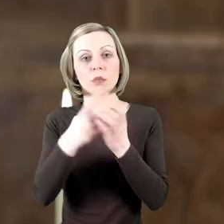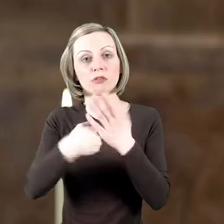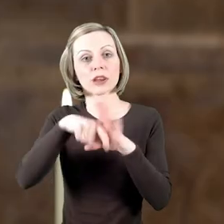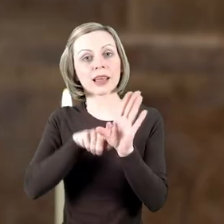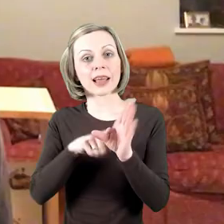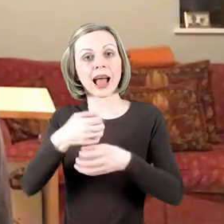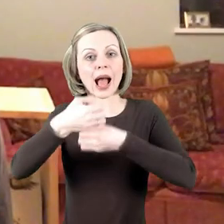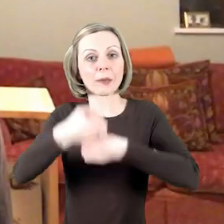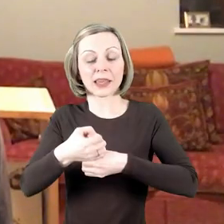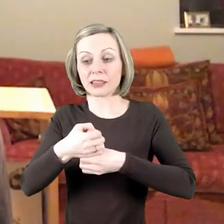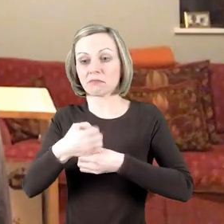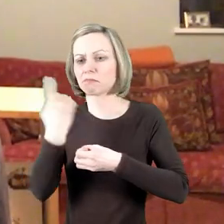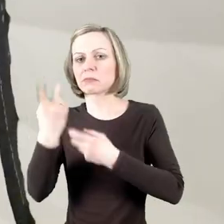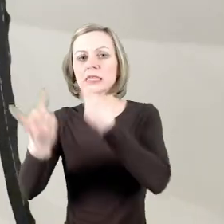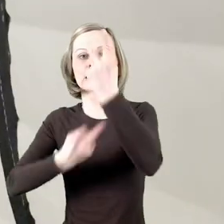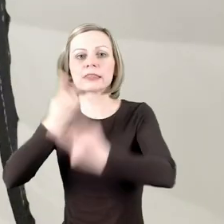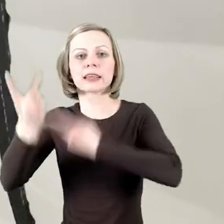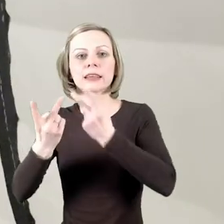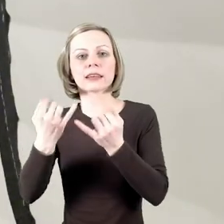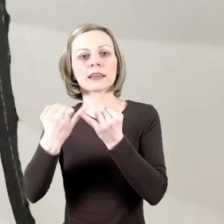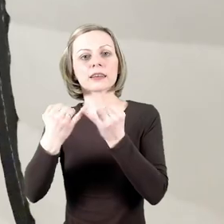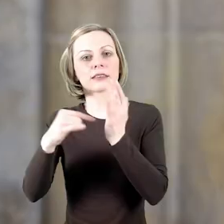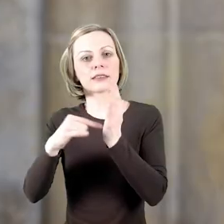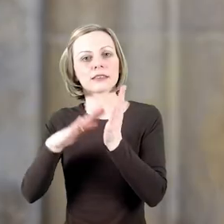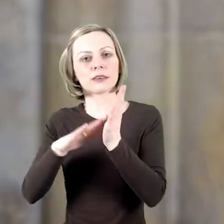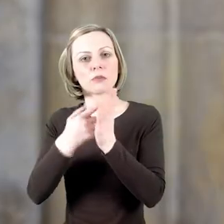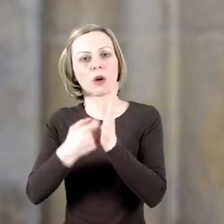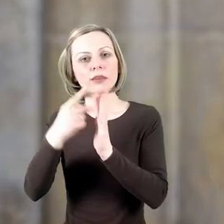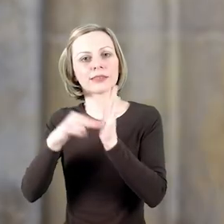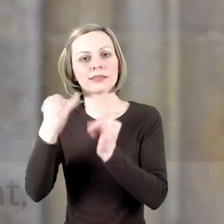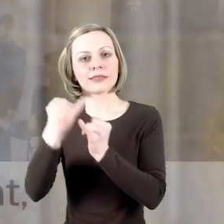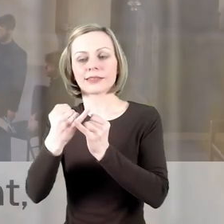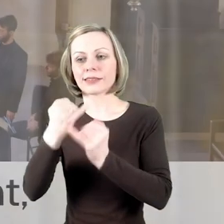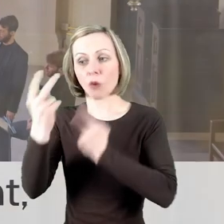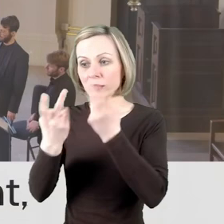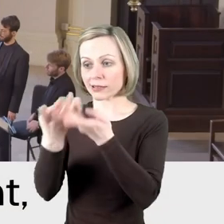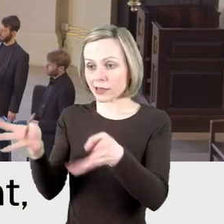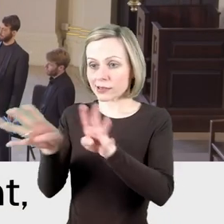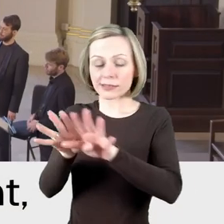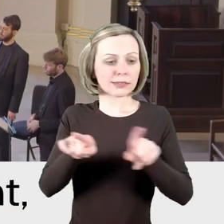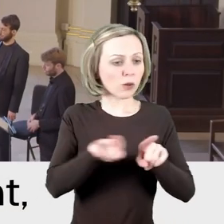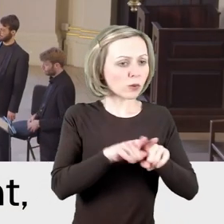that have featured in the Church of England's Daily Prayer podcast over the last 9 months.